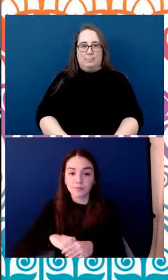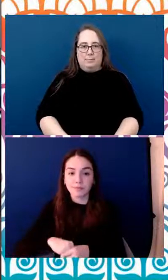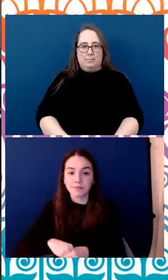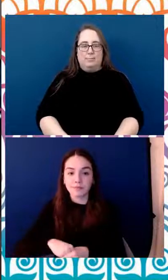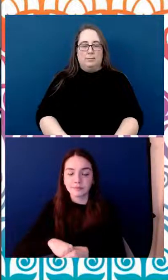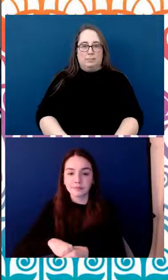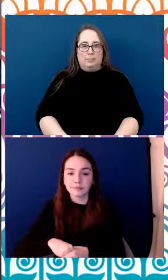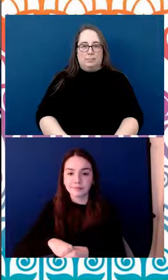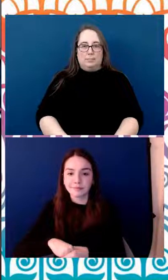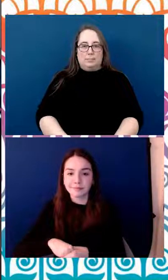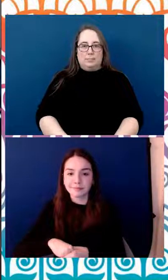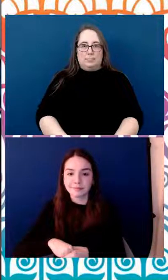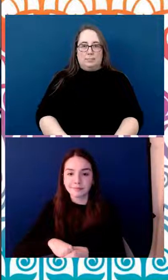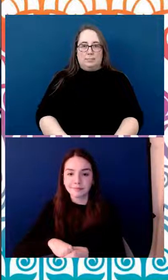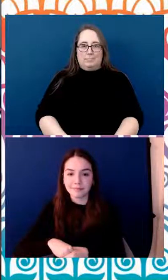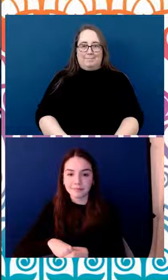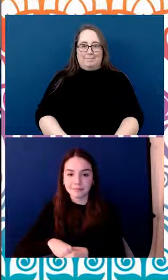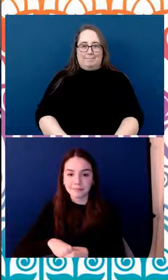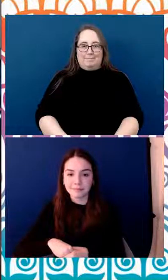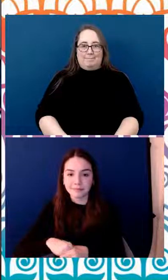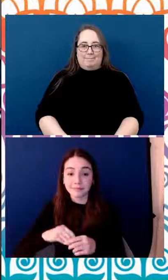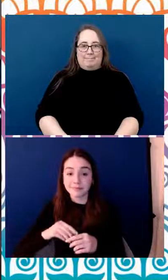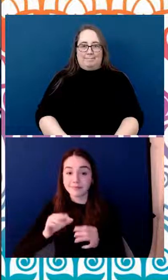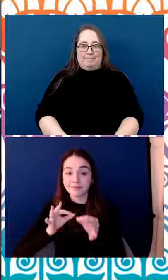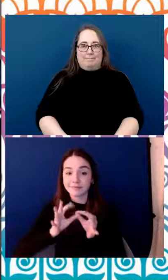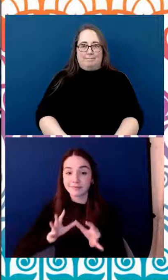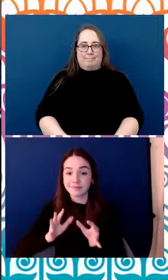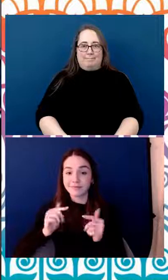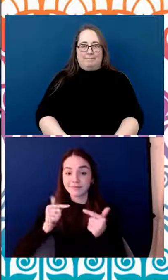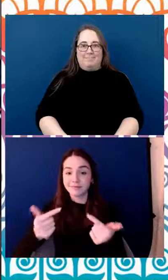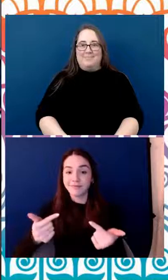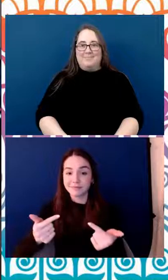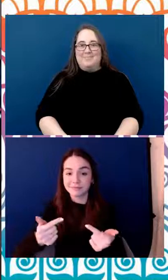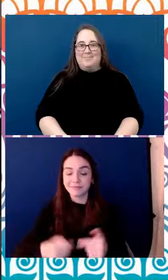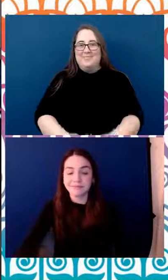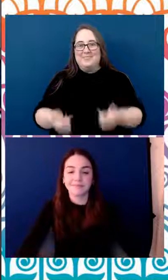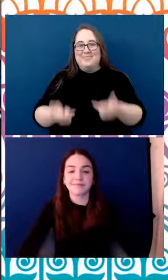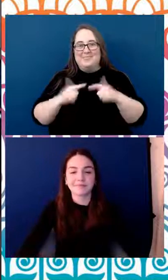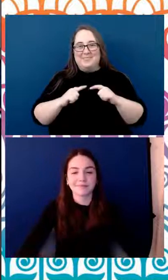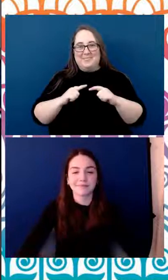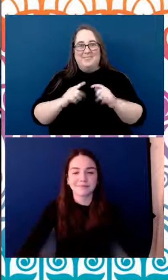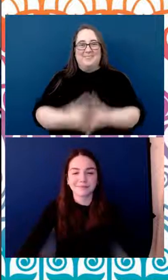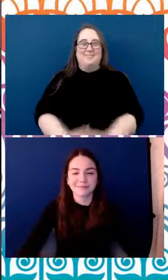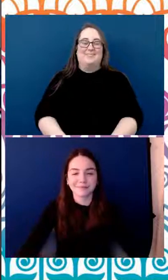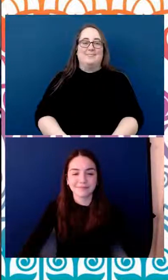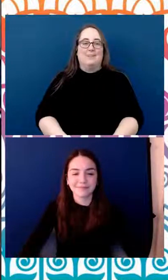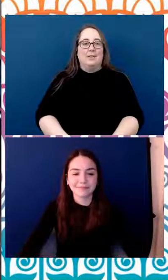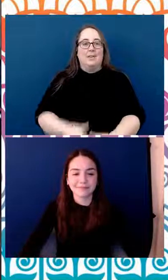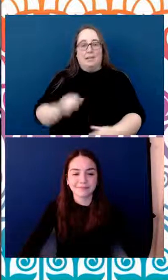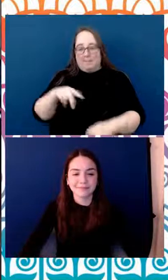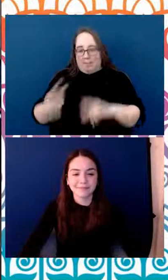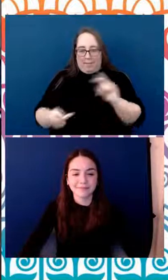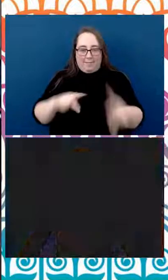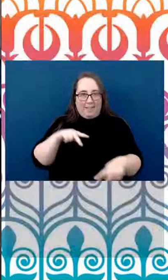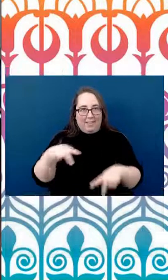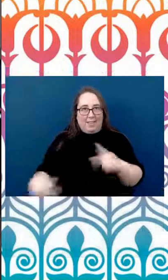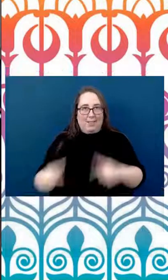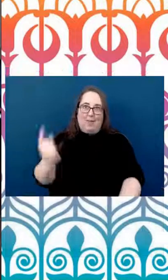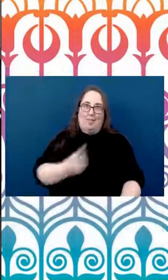All right. Here we go. Oh, look, it fell out. Never fails. Never fails.